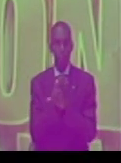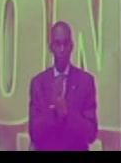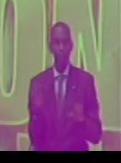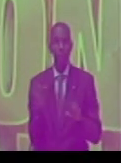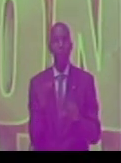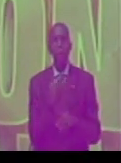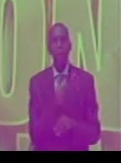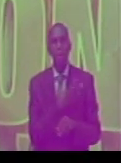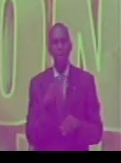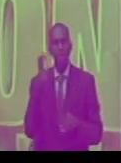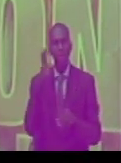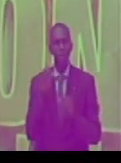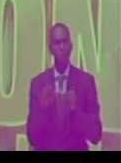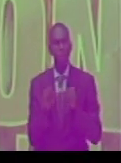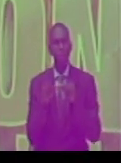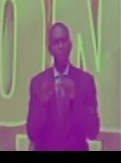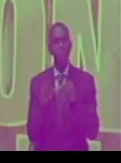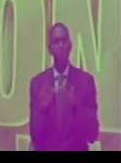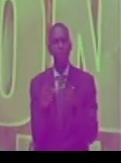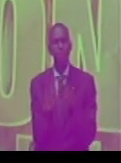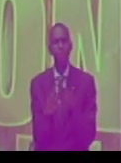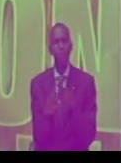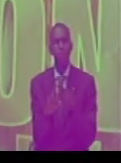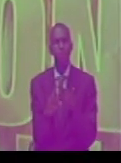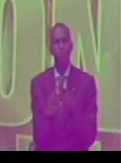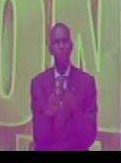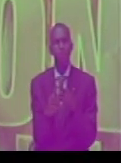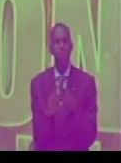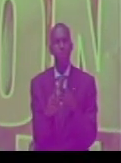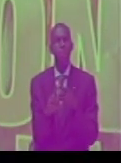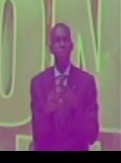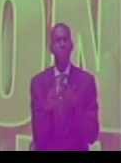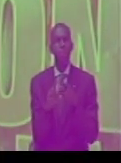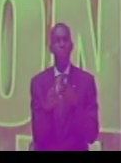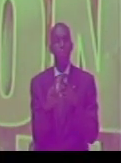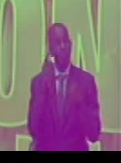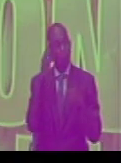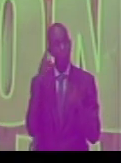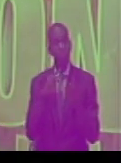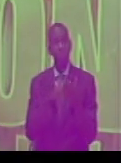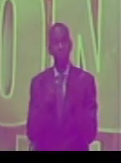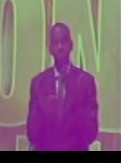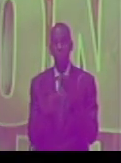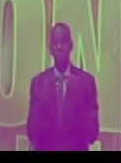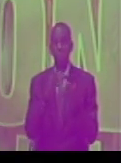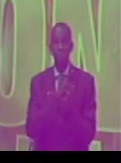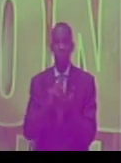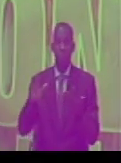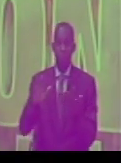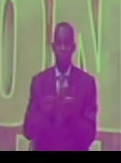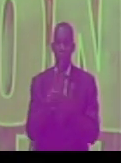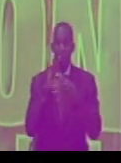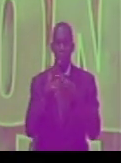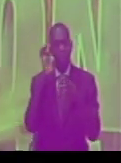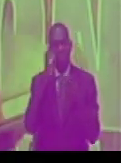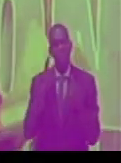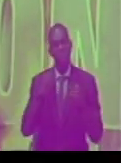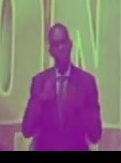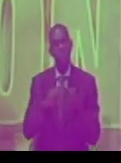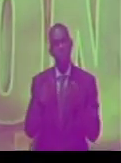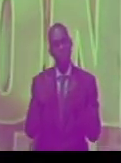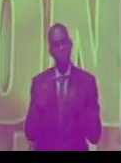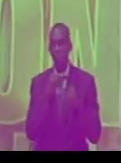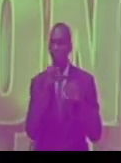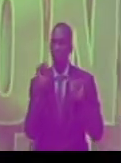recover my life in the name of jesus i continue praying on the dead our data is 25 of divine connection i